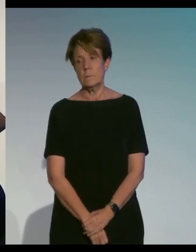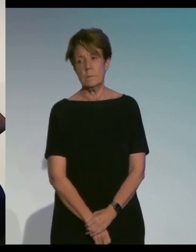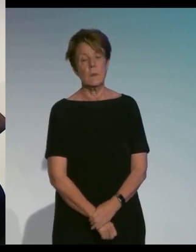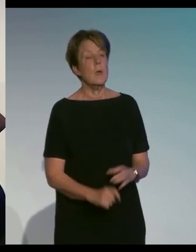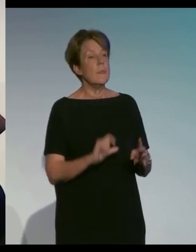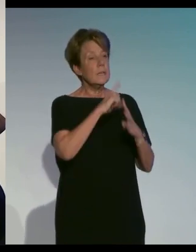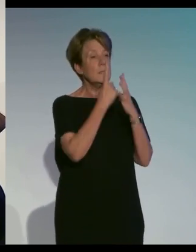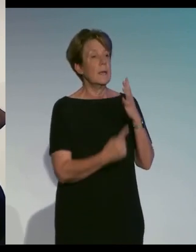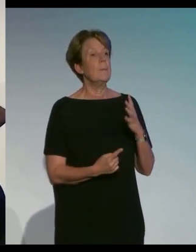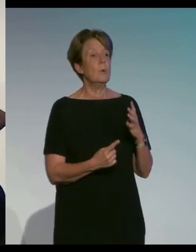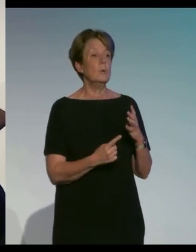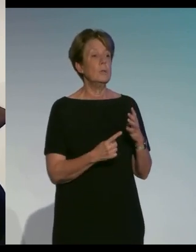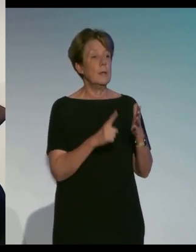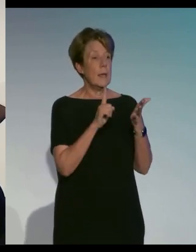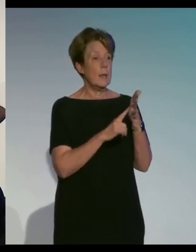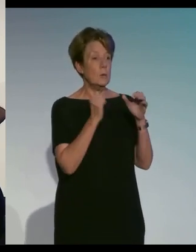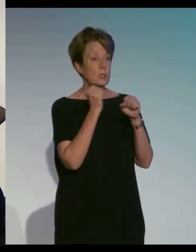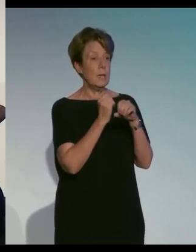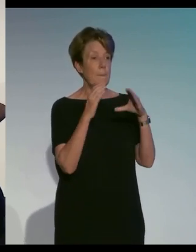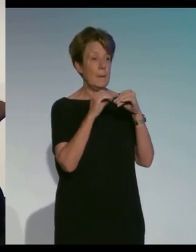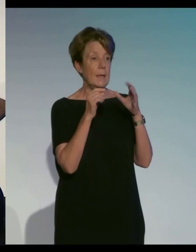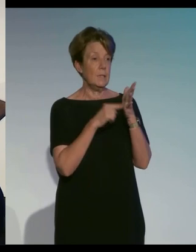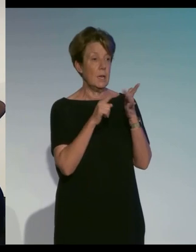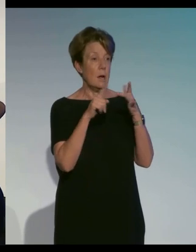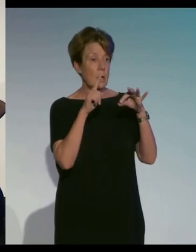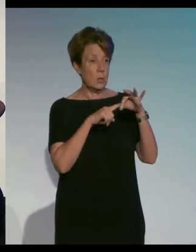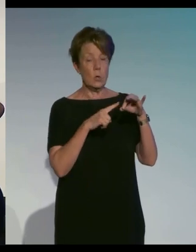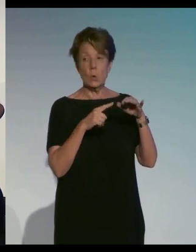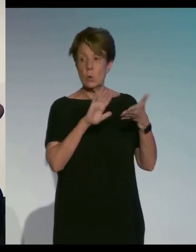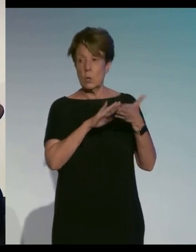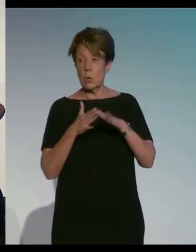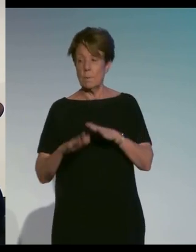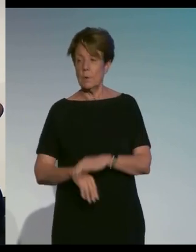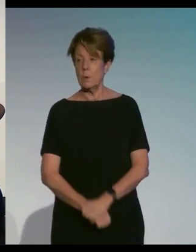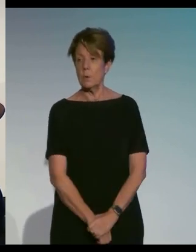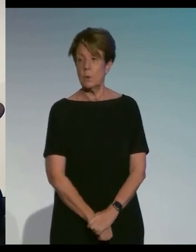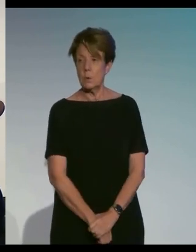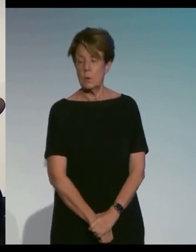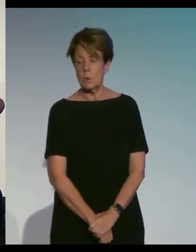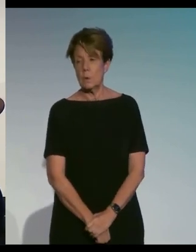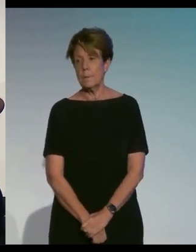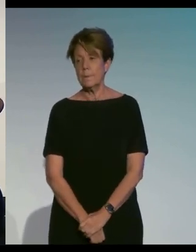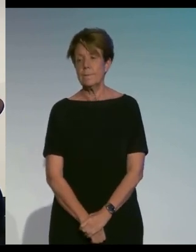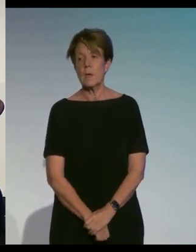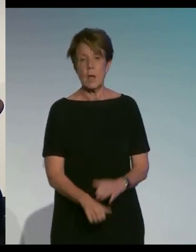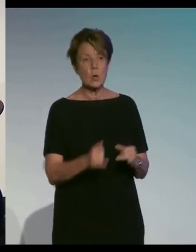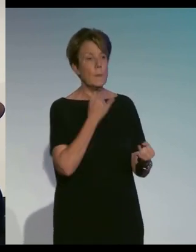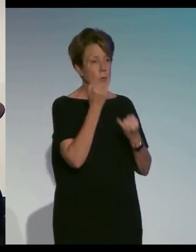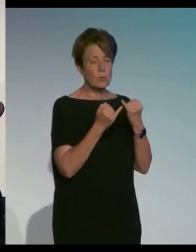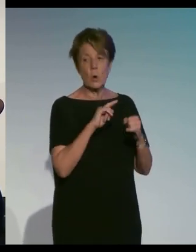disabled LGBT community. I know it's a long struggle, but